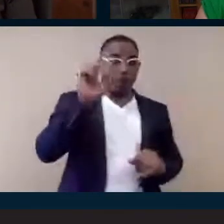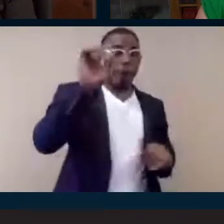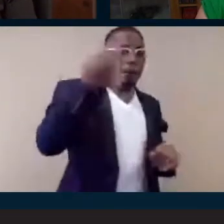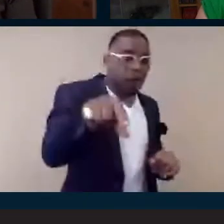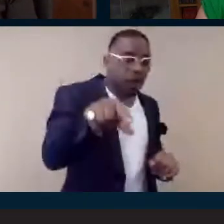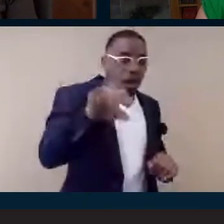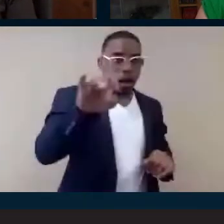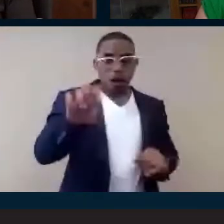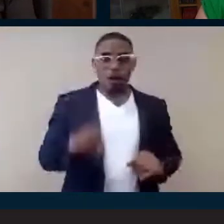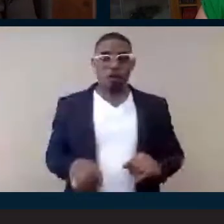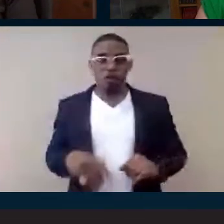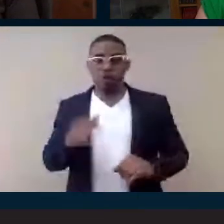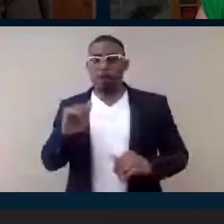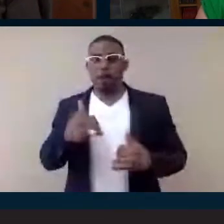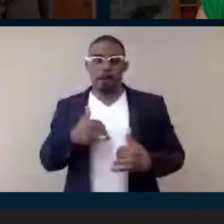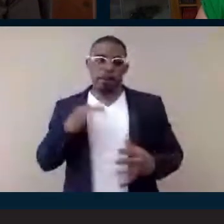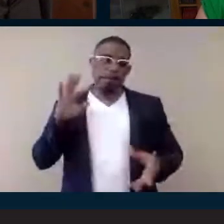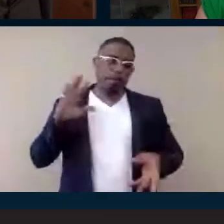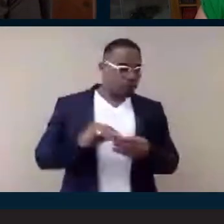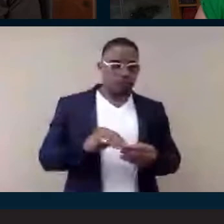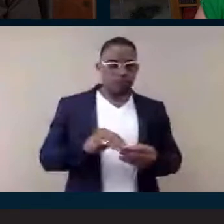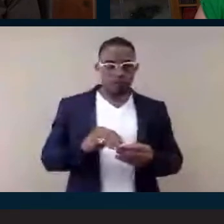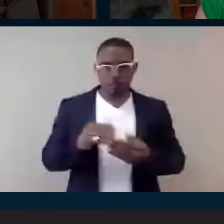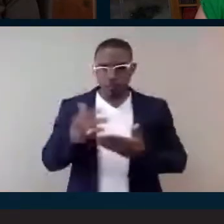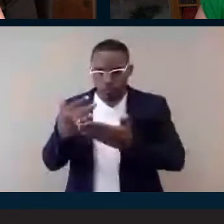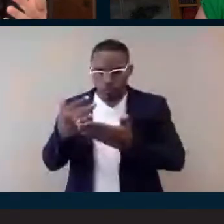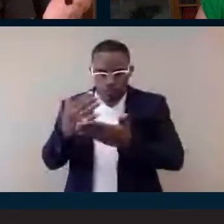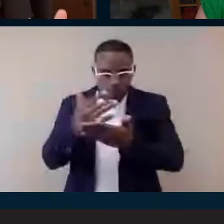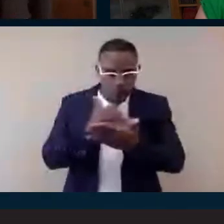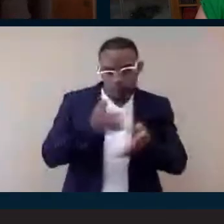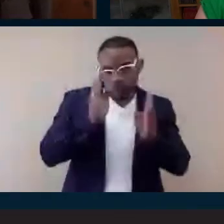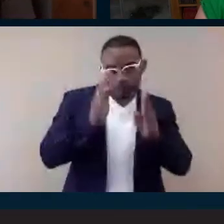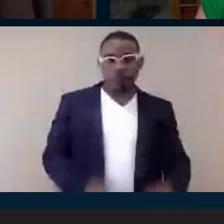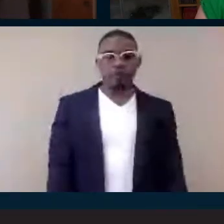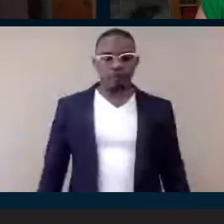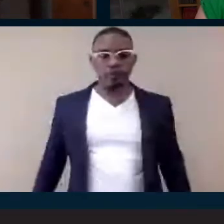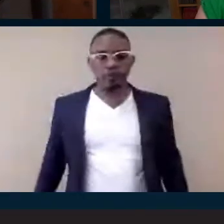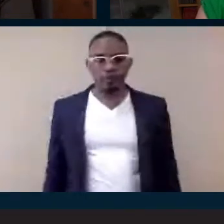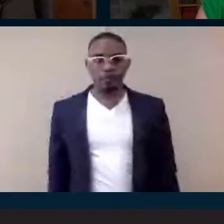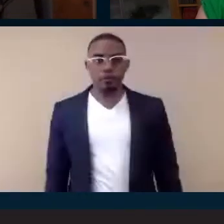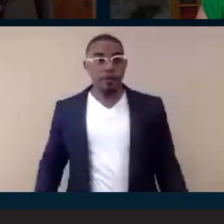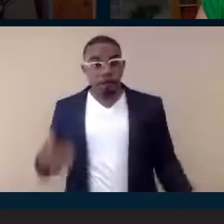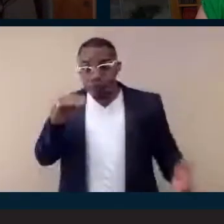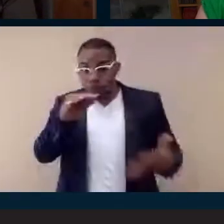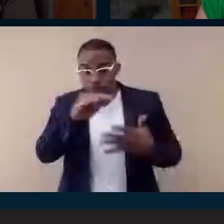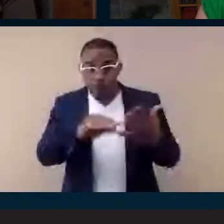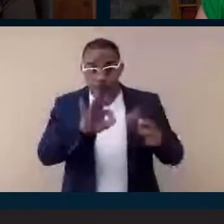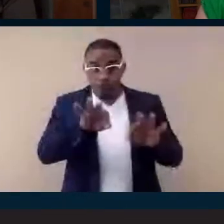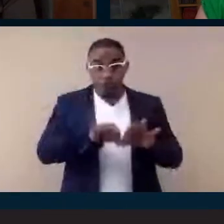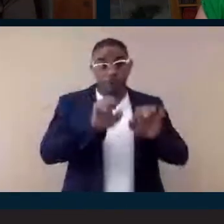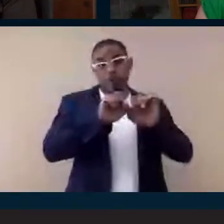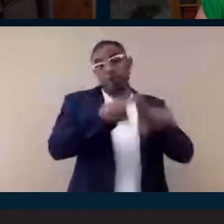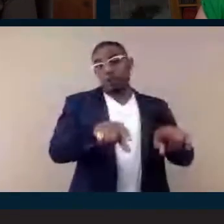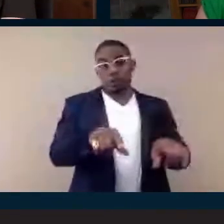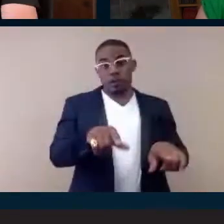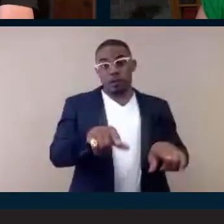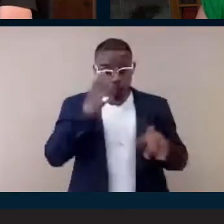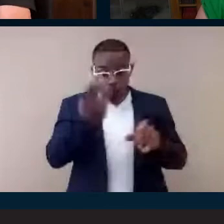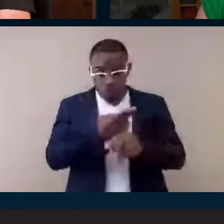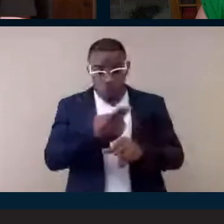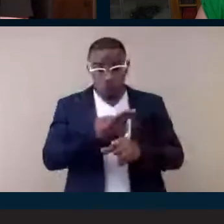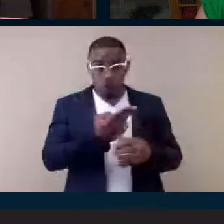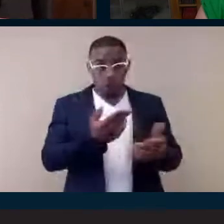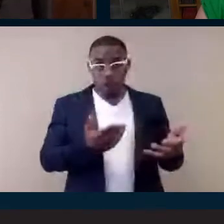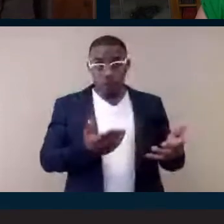will have to look at all the talks. Then you fill in the form, you submit it, and we will pick